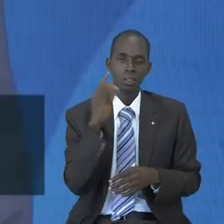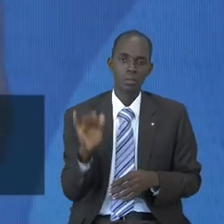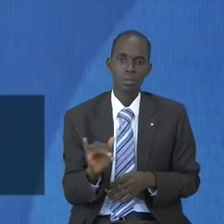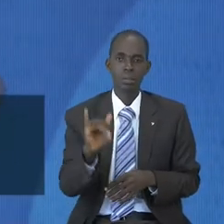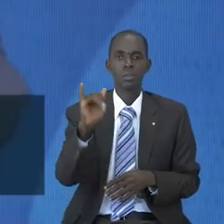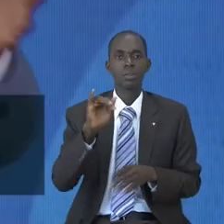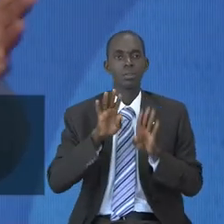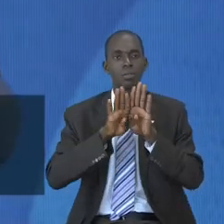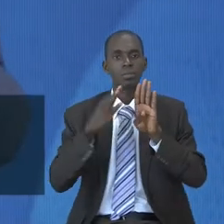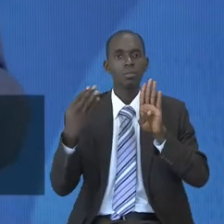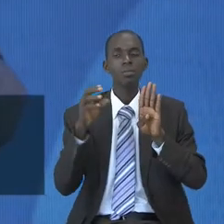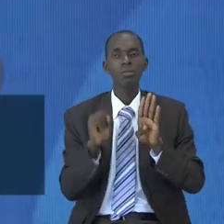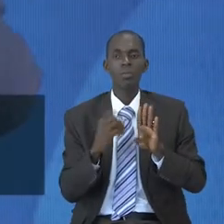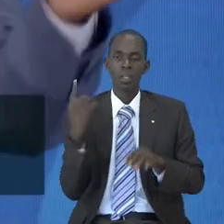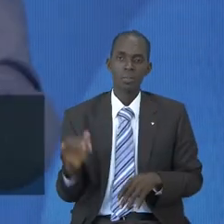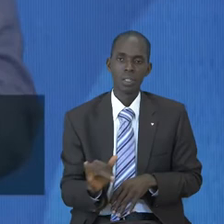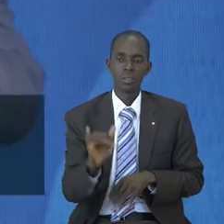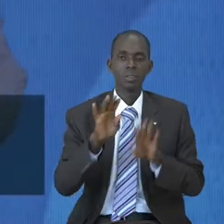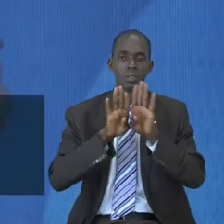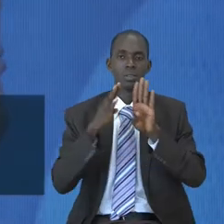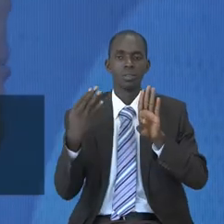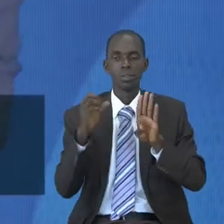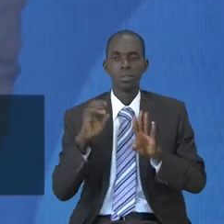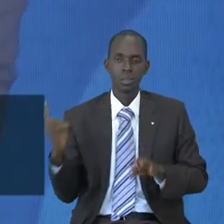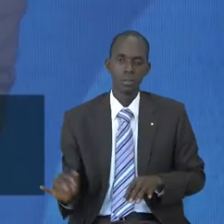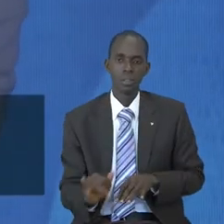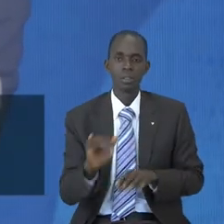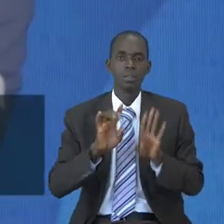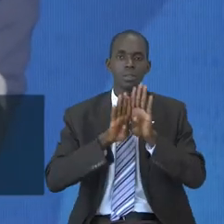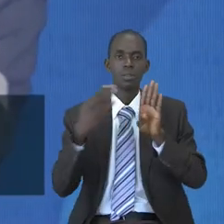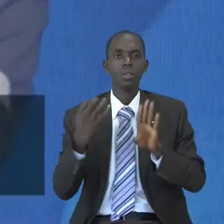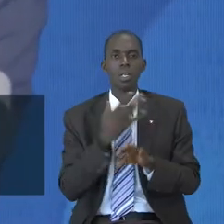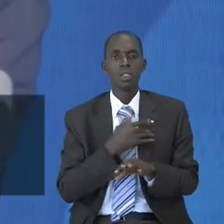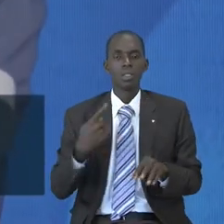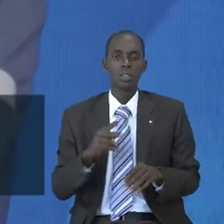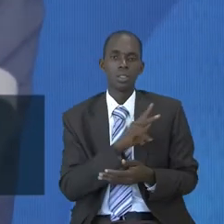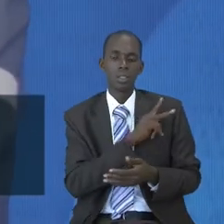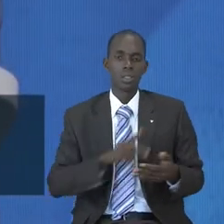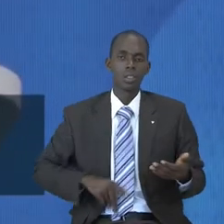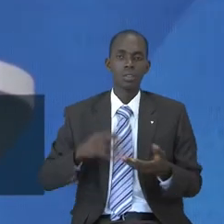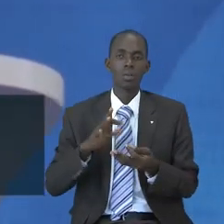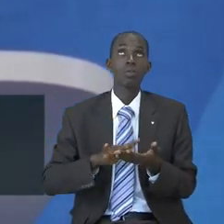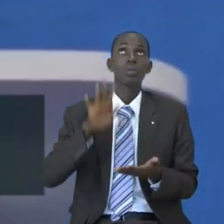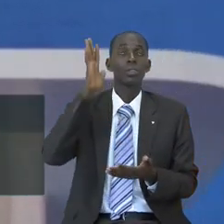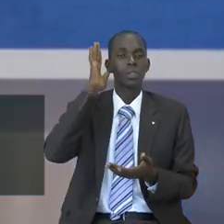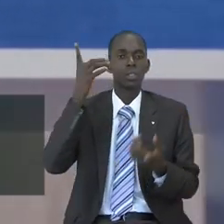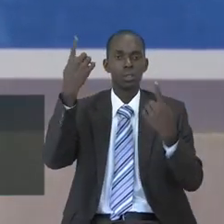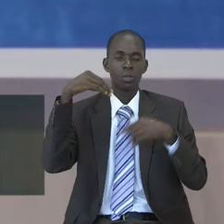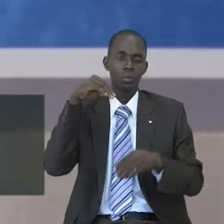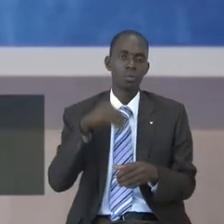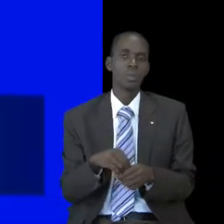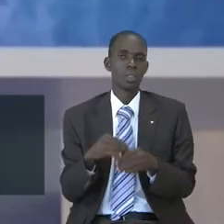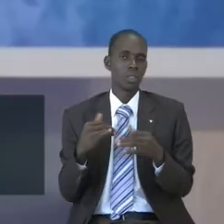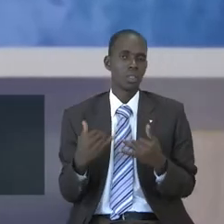doors, everlasting doors, everlasting doors, and the King of glory shall come in.